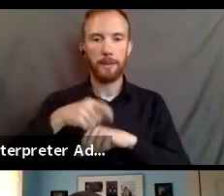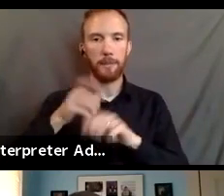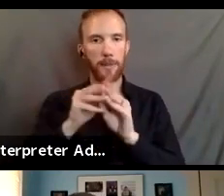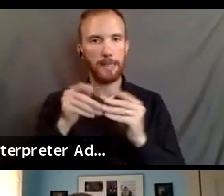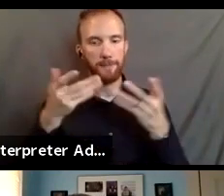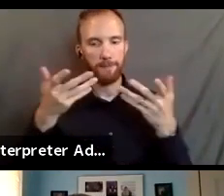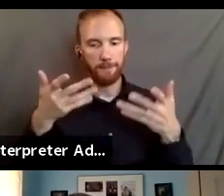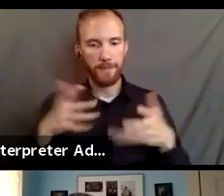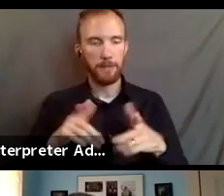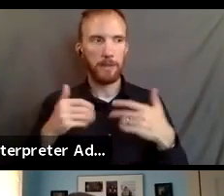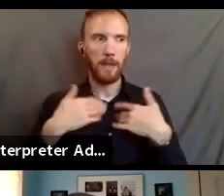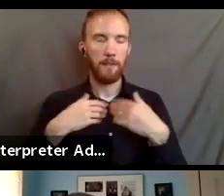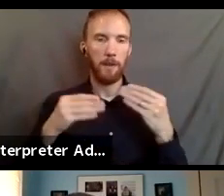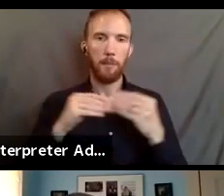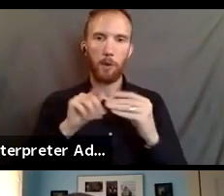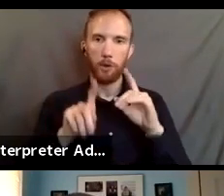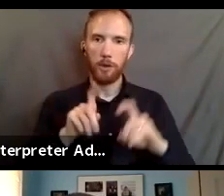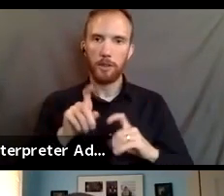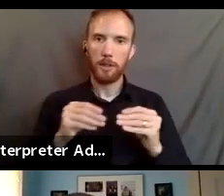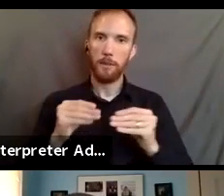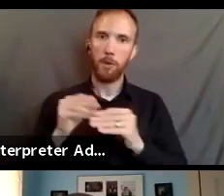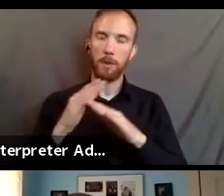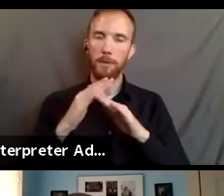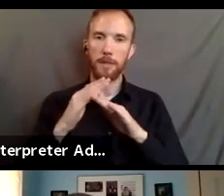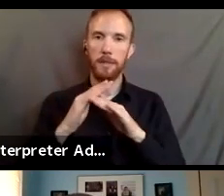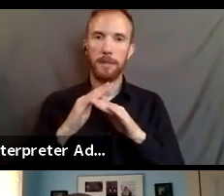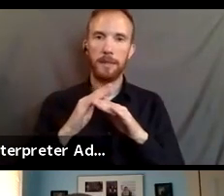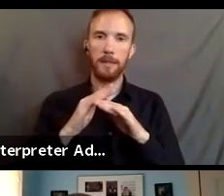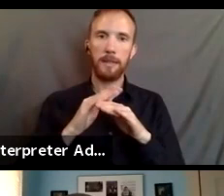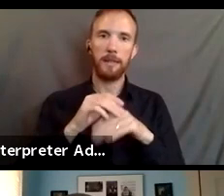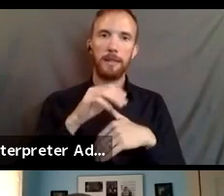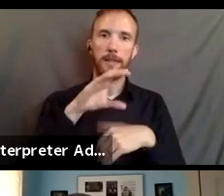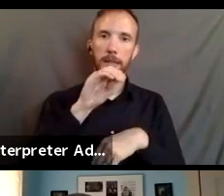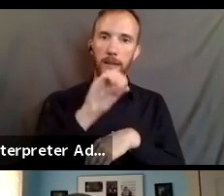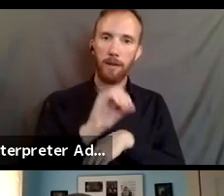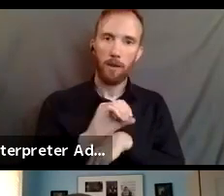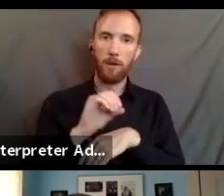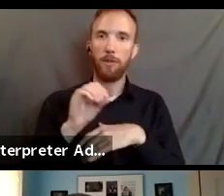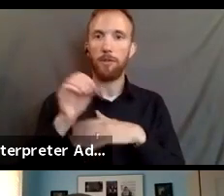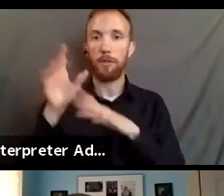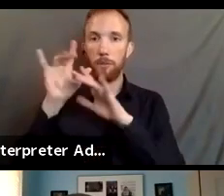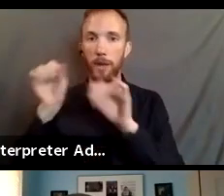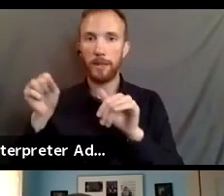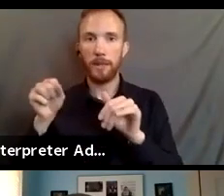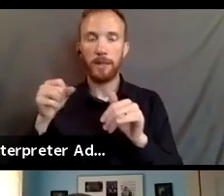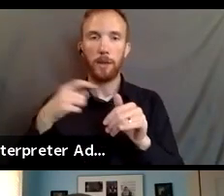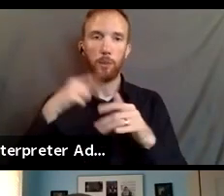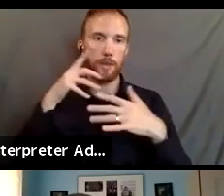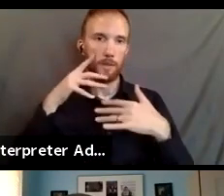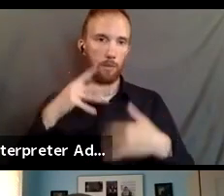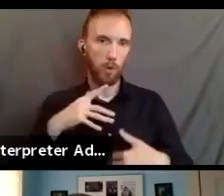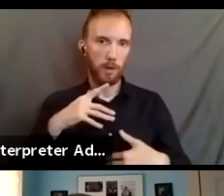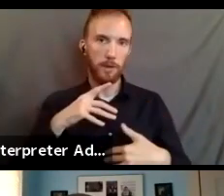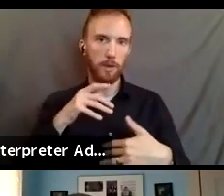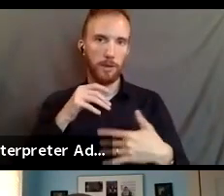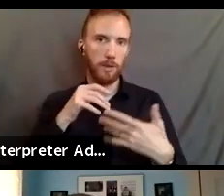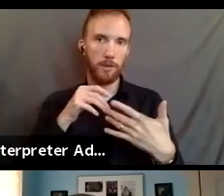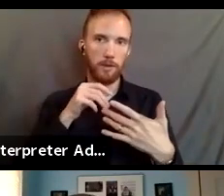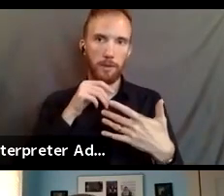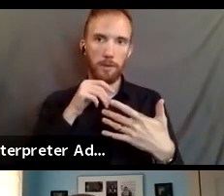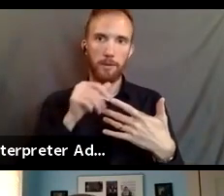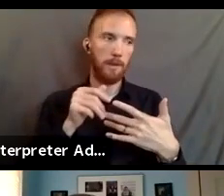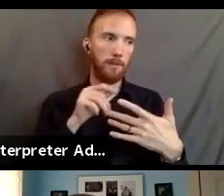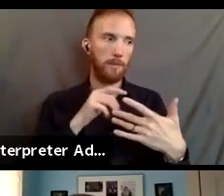obstacles chief mcdade ceo jackson we are truly disappointed in both your lack of respect for families and unwillingness to